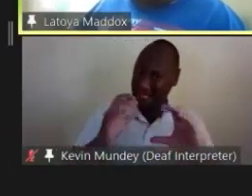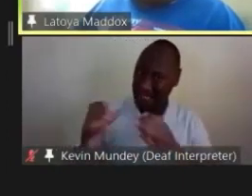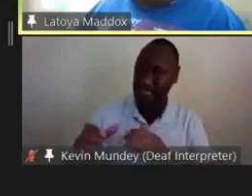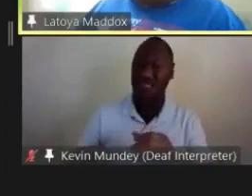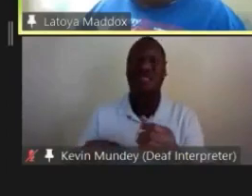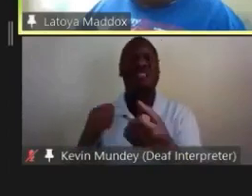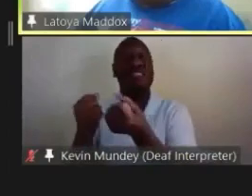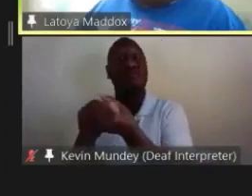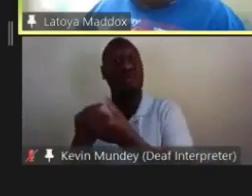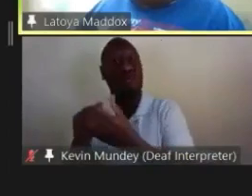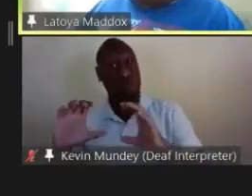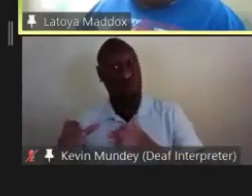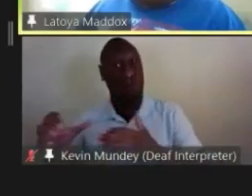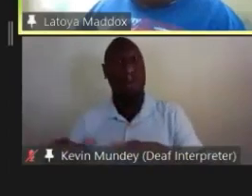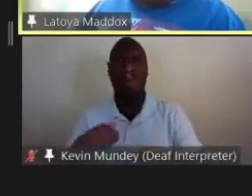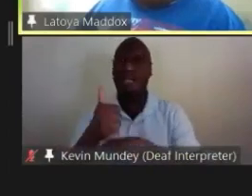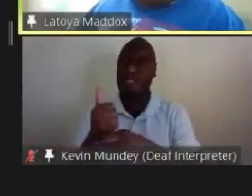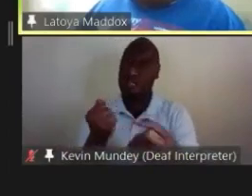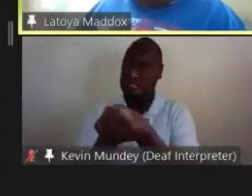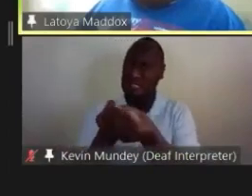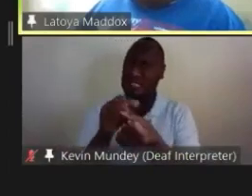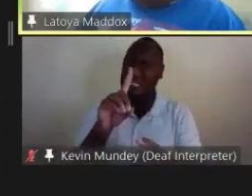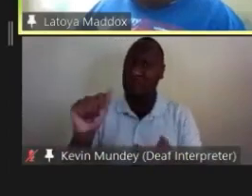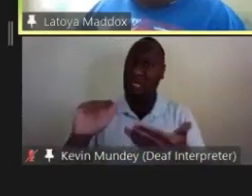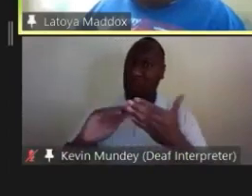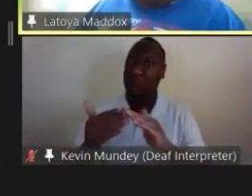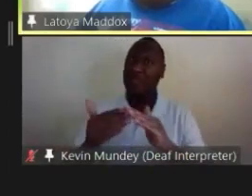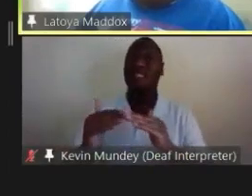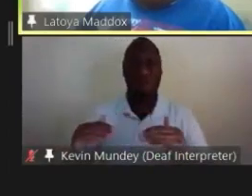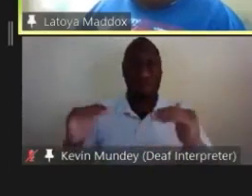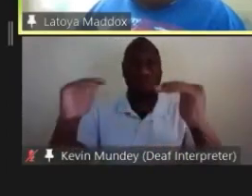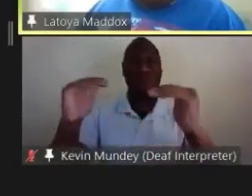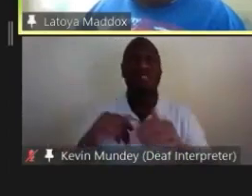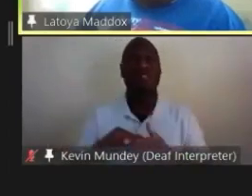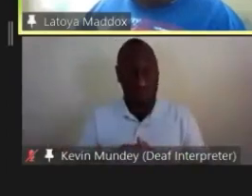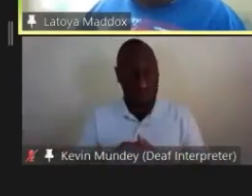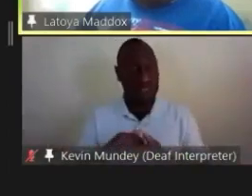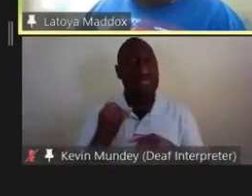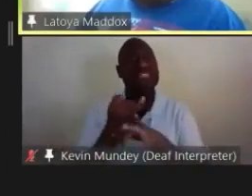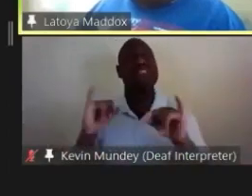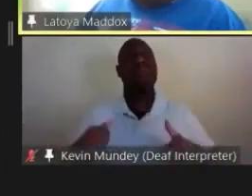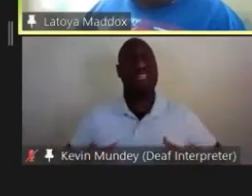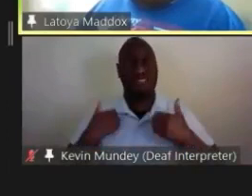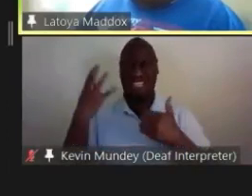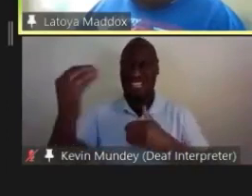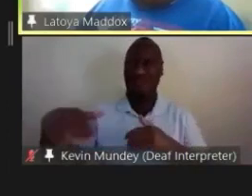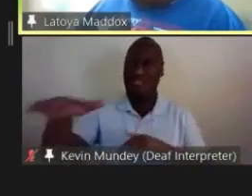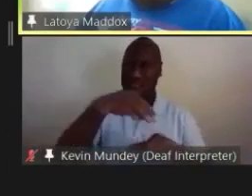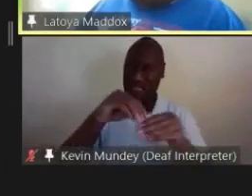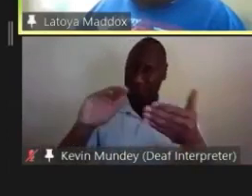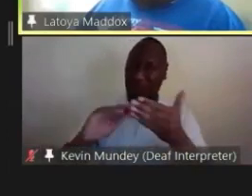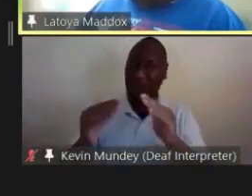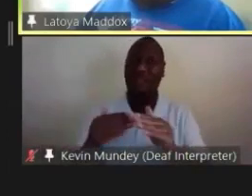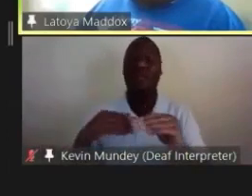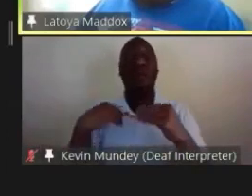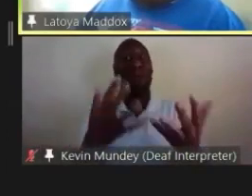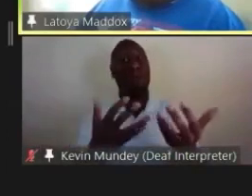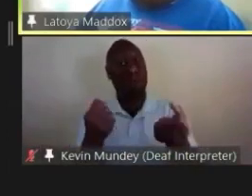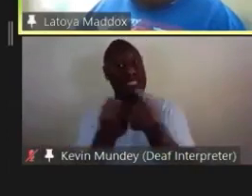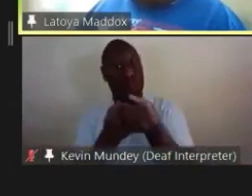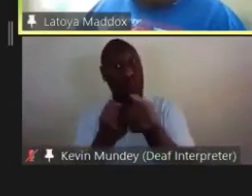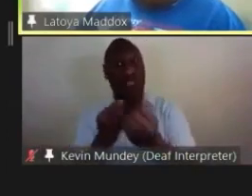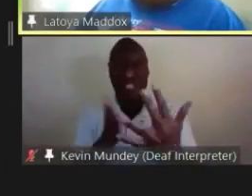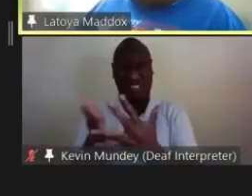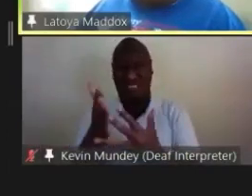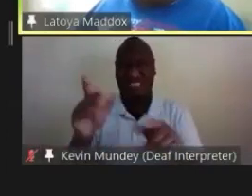designed to help the disability community remain independent in the community and to provide support while navigating many systems that